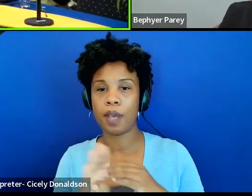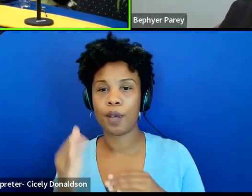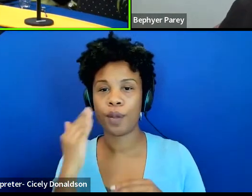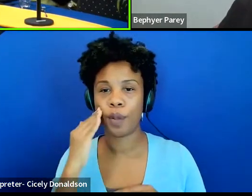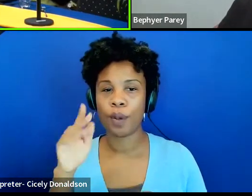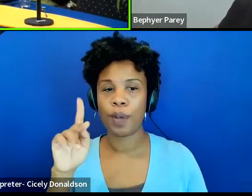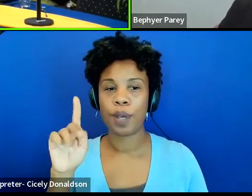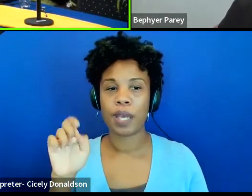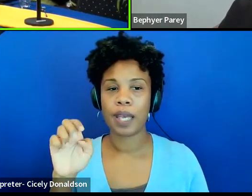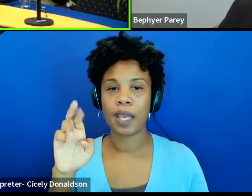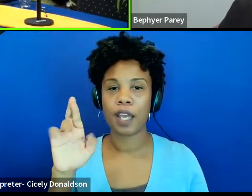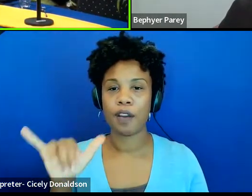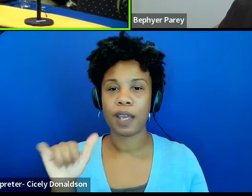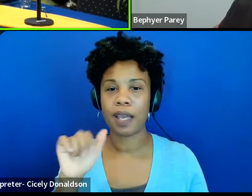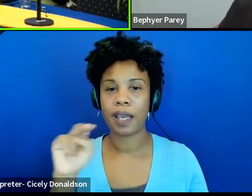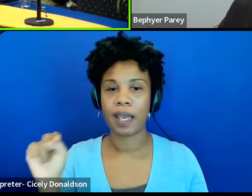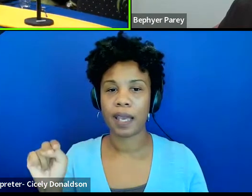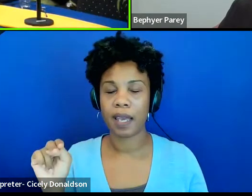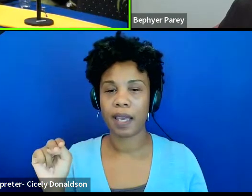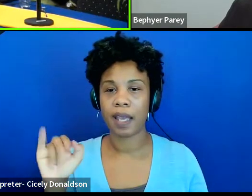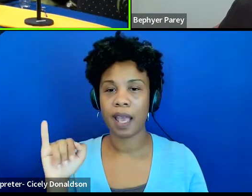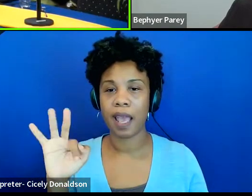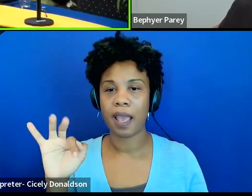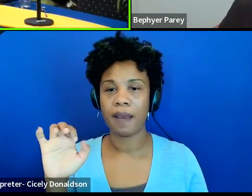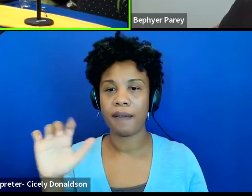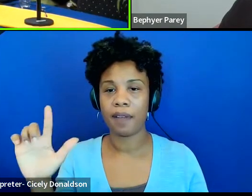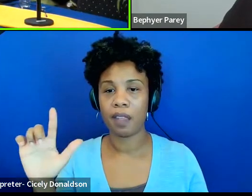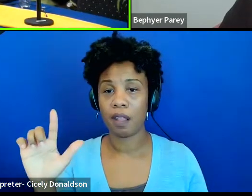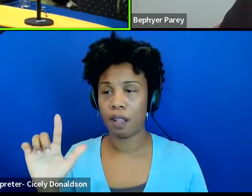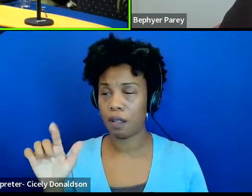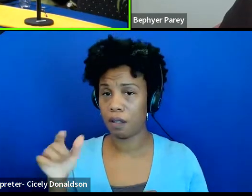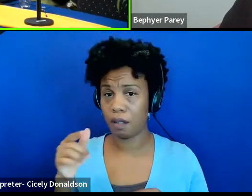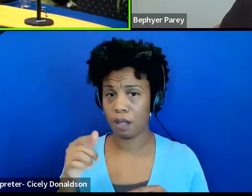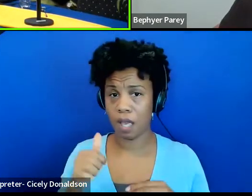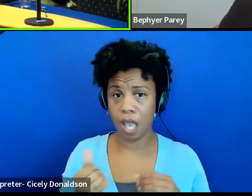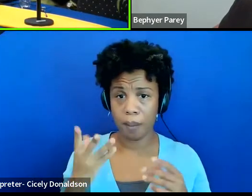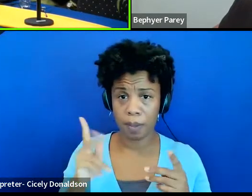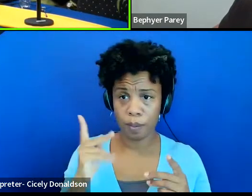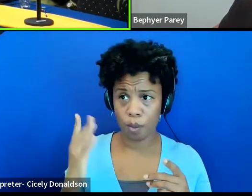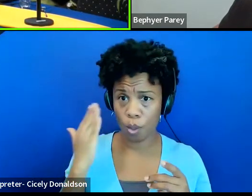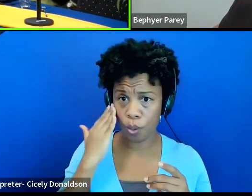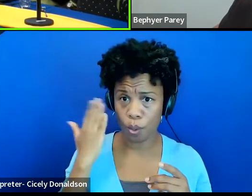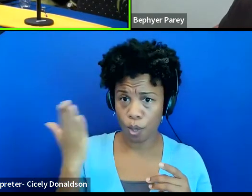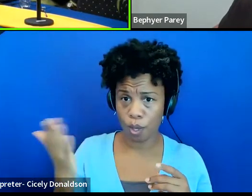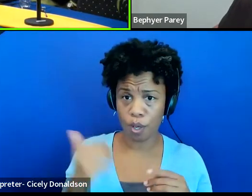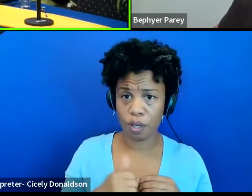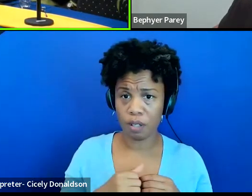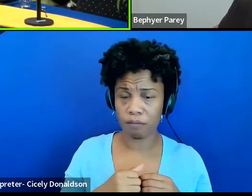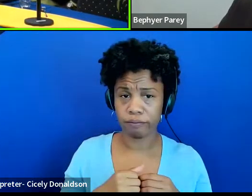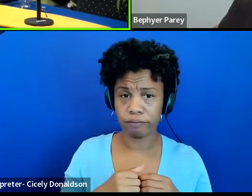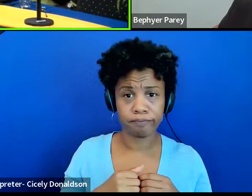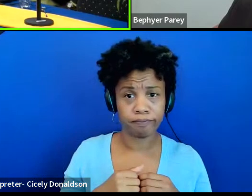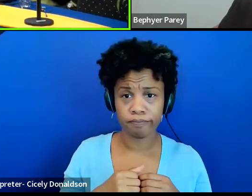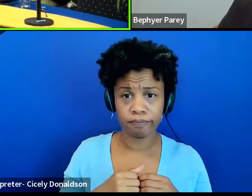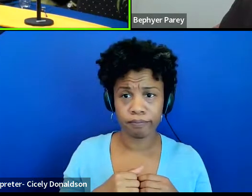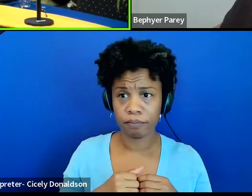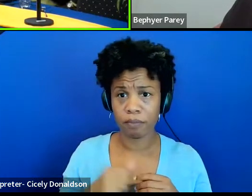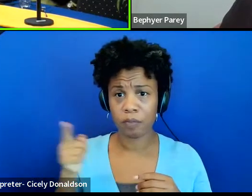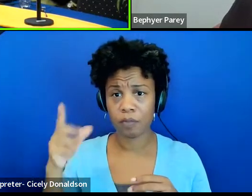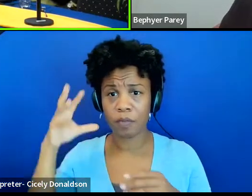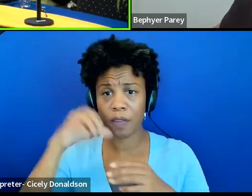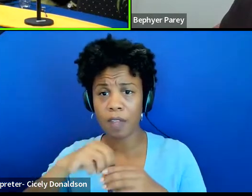and all the things that she has accomplished there, you know, in terms of politics